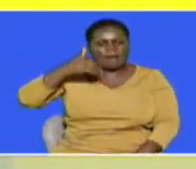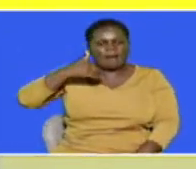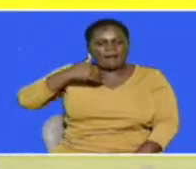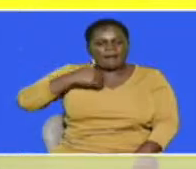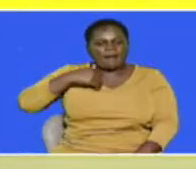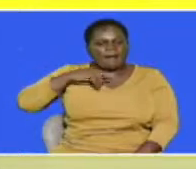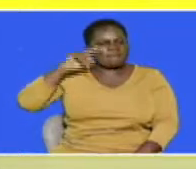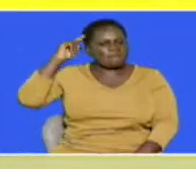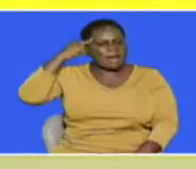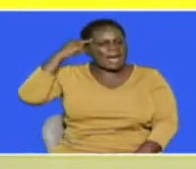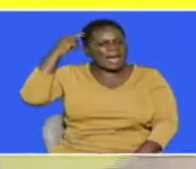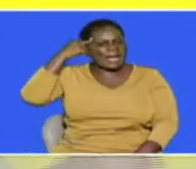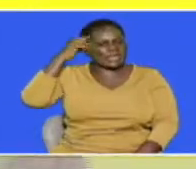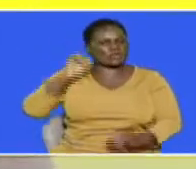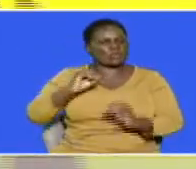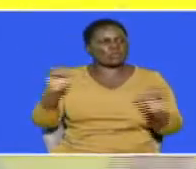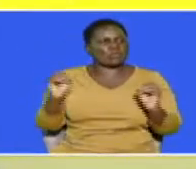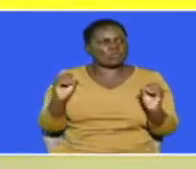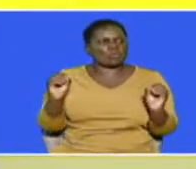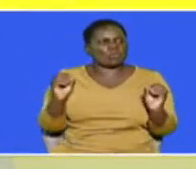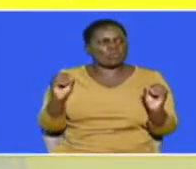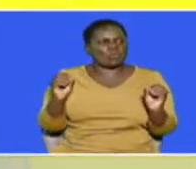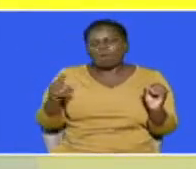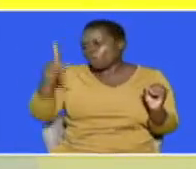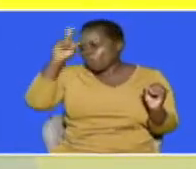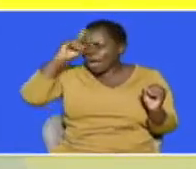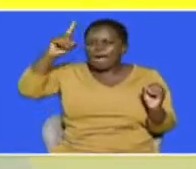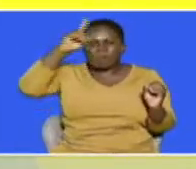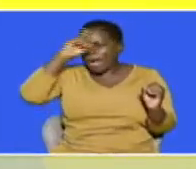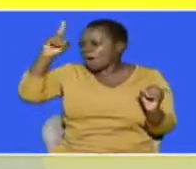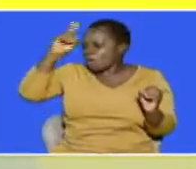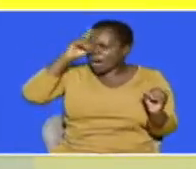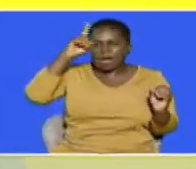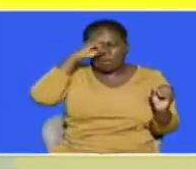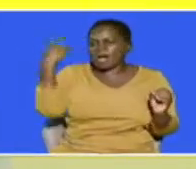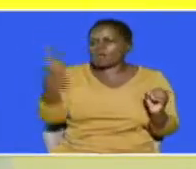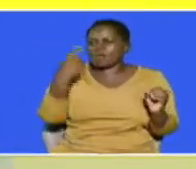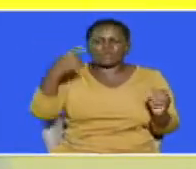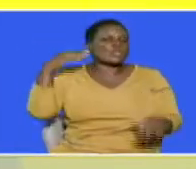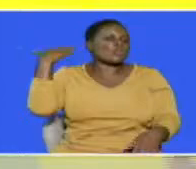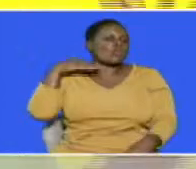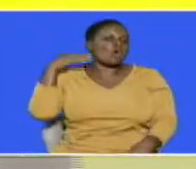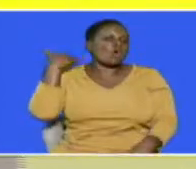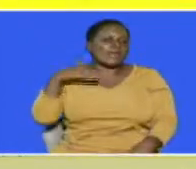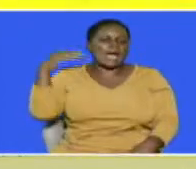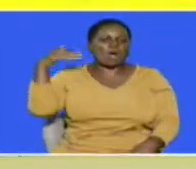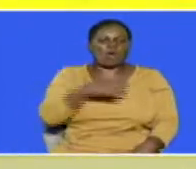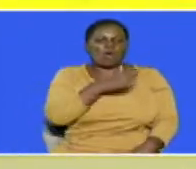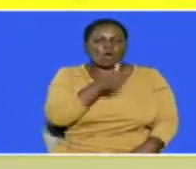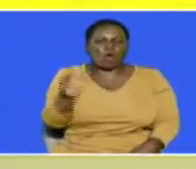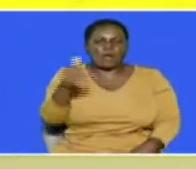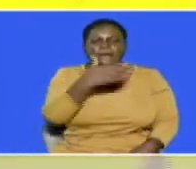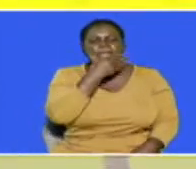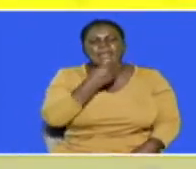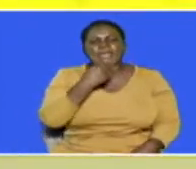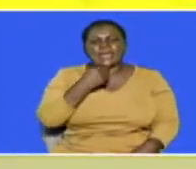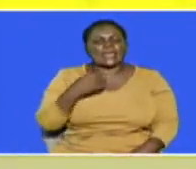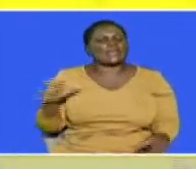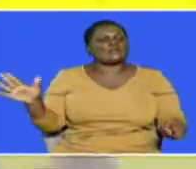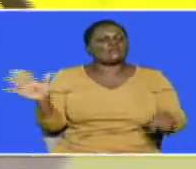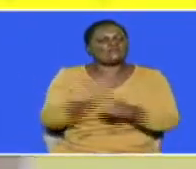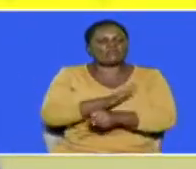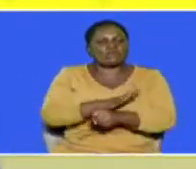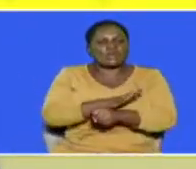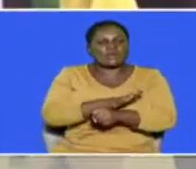watu wamefikiria, ni watu wa karata ya pata pote. Na utafiri, na upora, na ujanja. Mixture ya hiyo